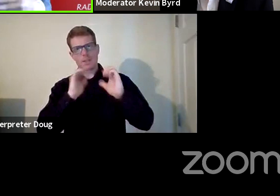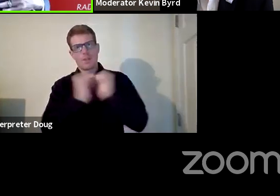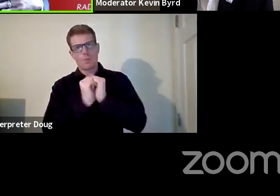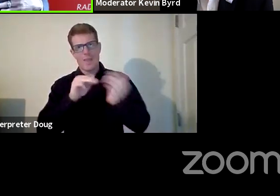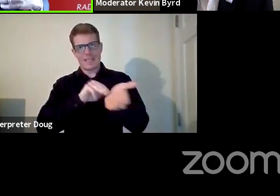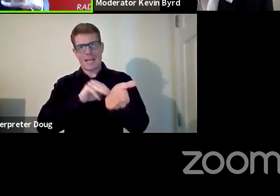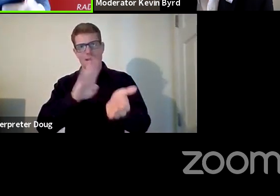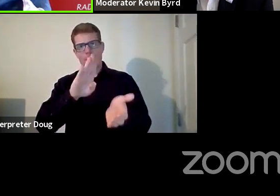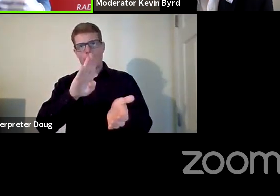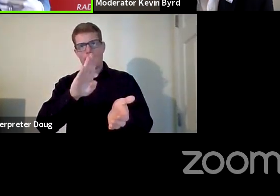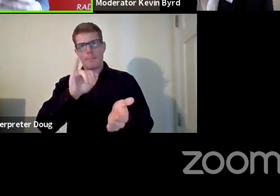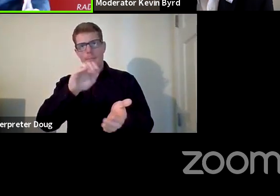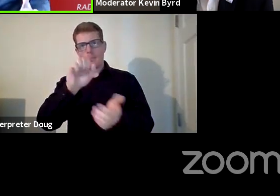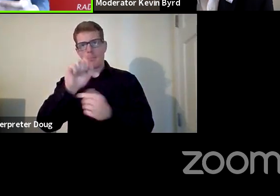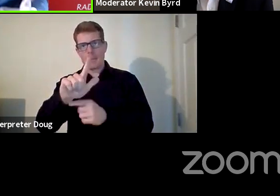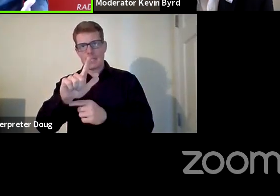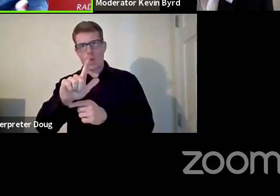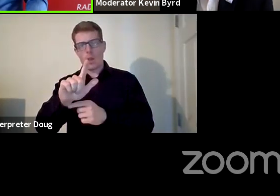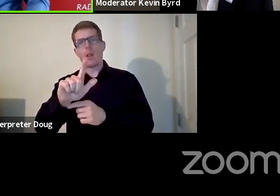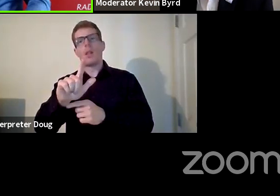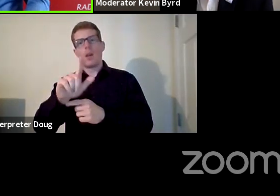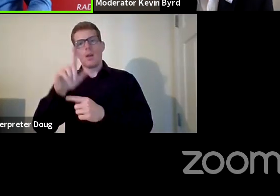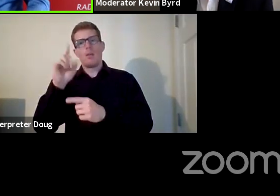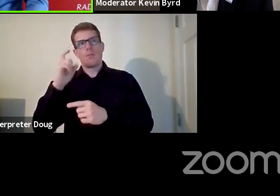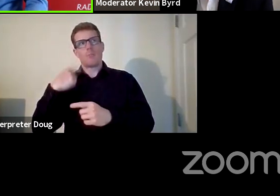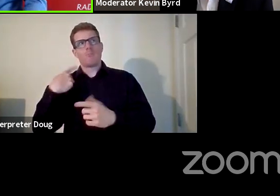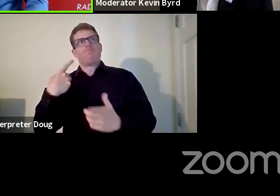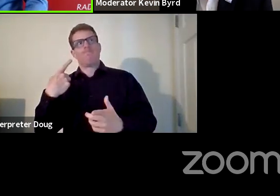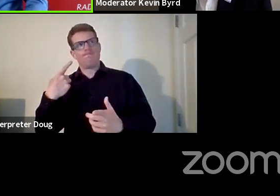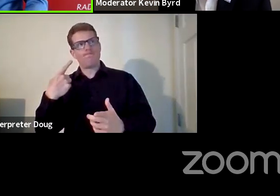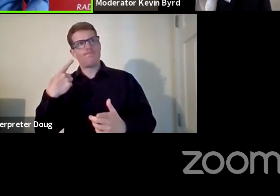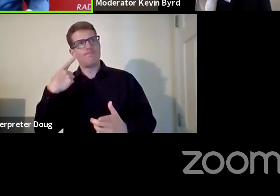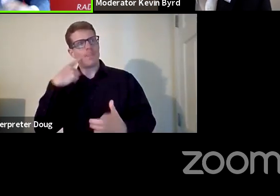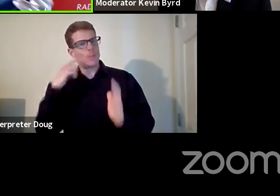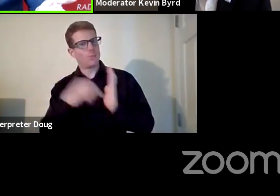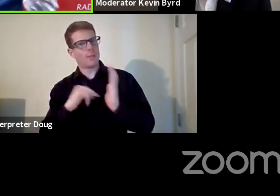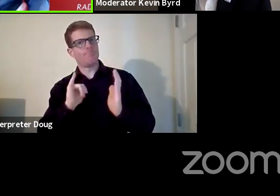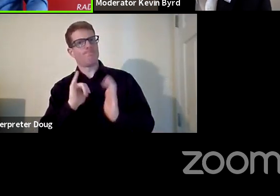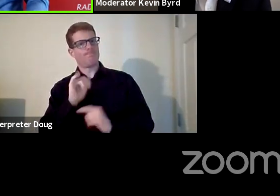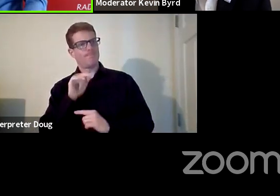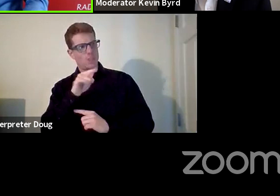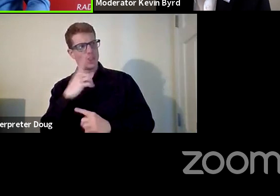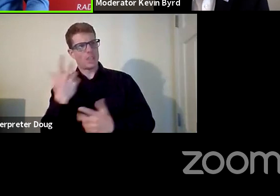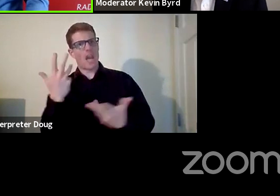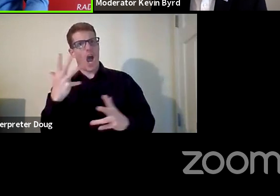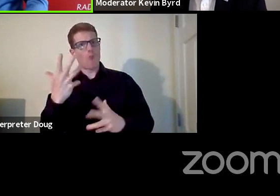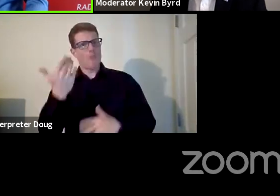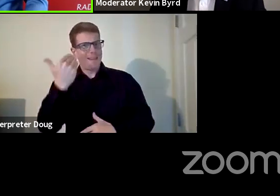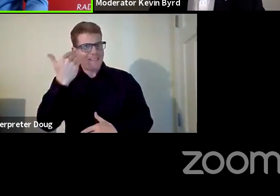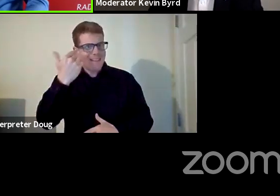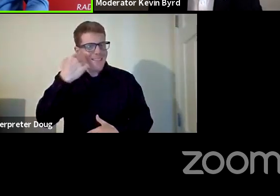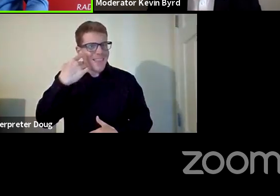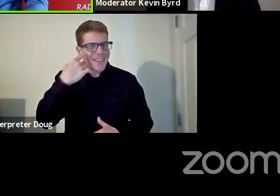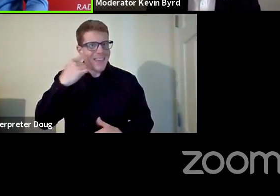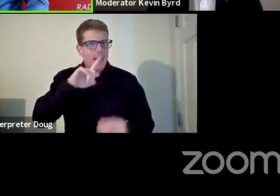The fact that she was already working and thinking about the return of student athletes on both campuses and the work that they were thinking about and timing